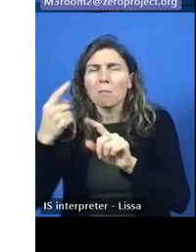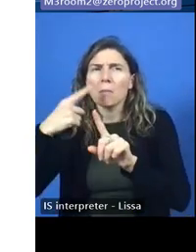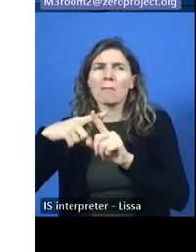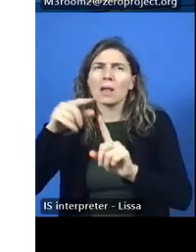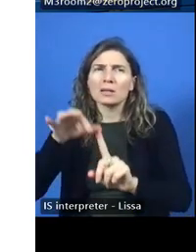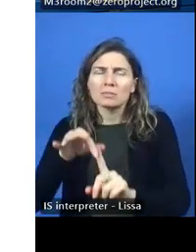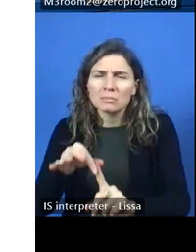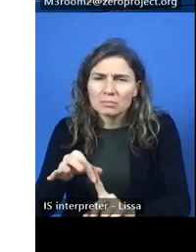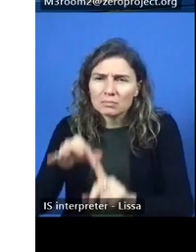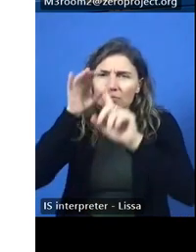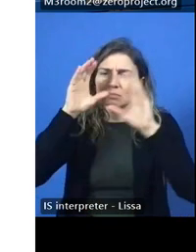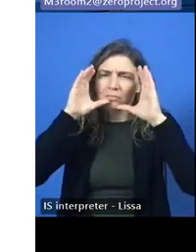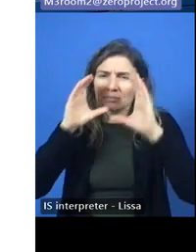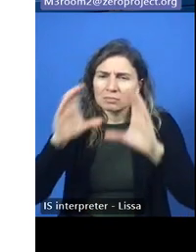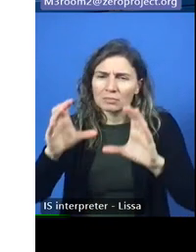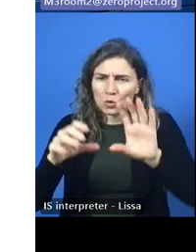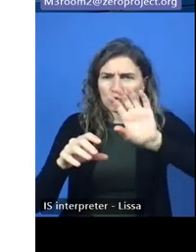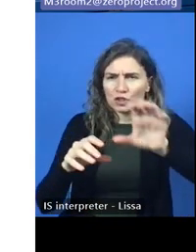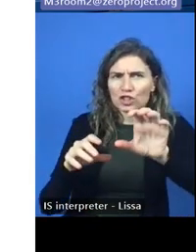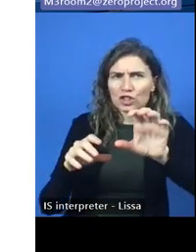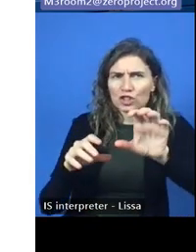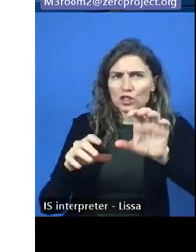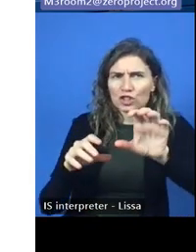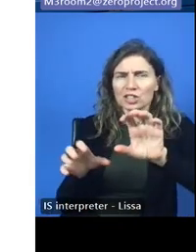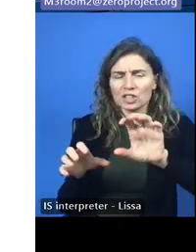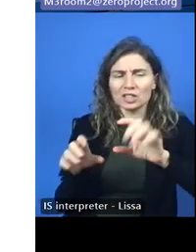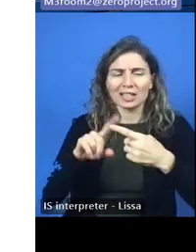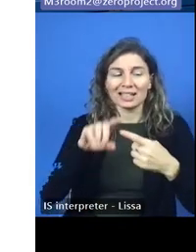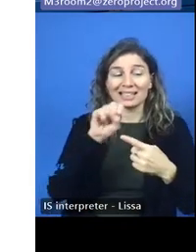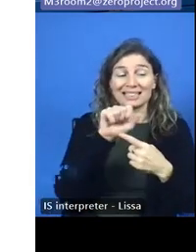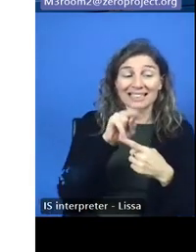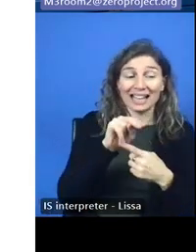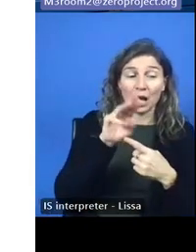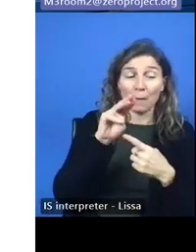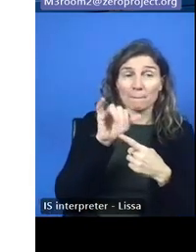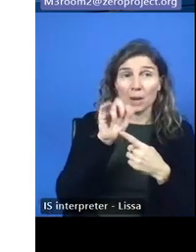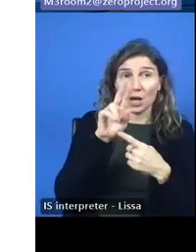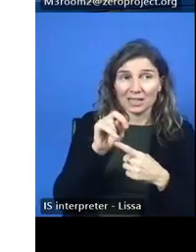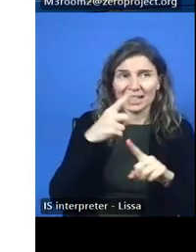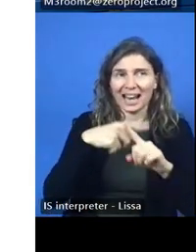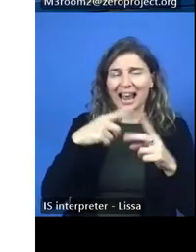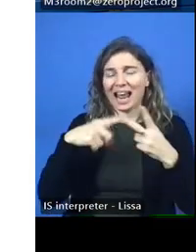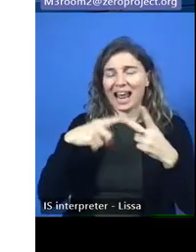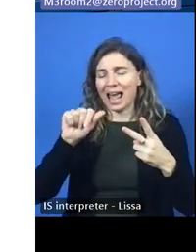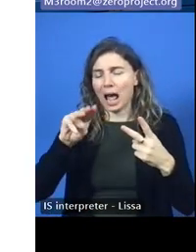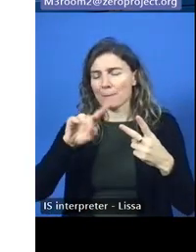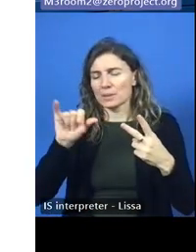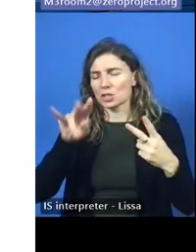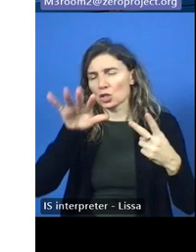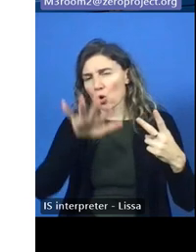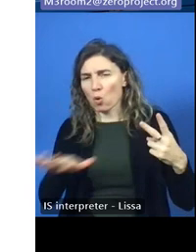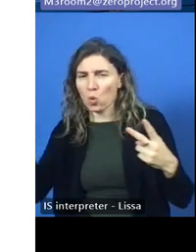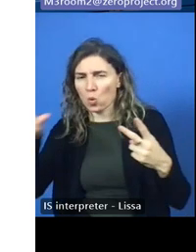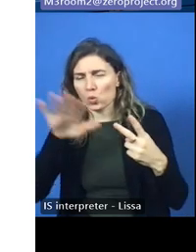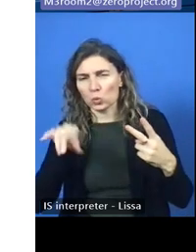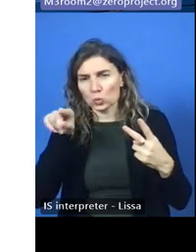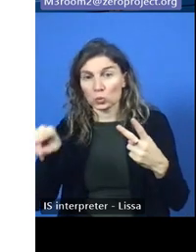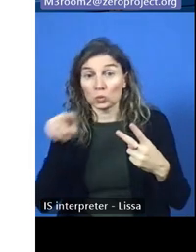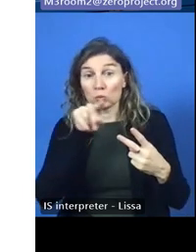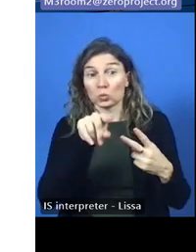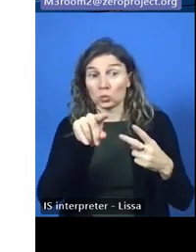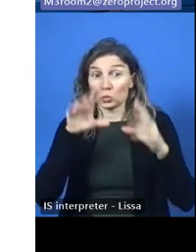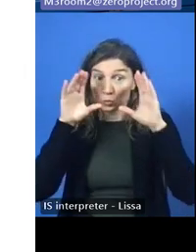San Martín and the whole Amazonian region. Y trabajamos